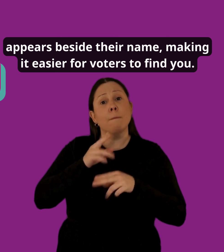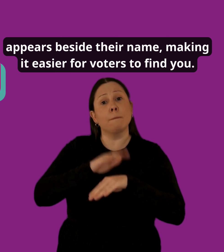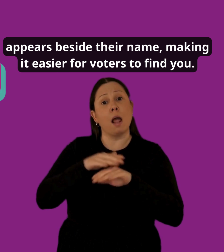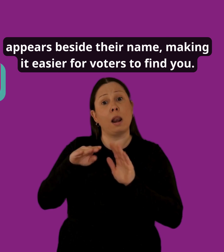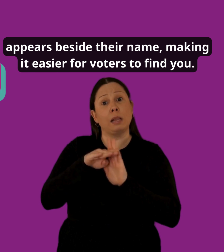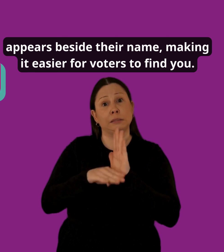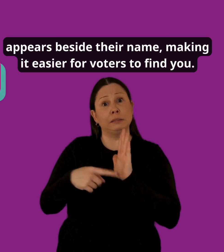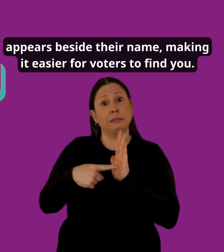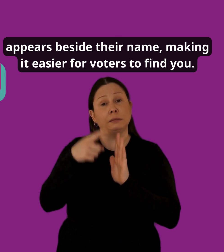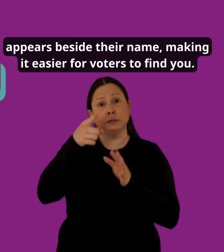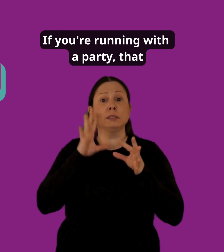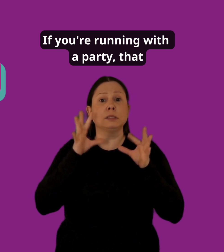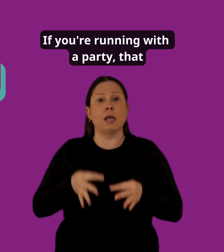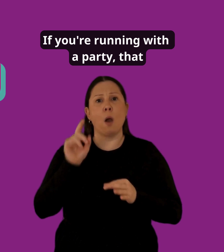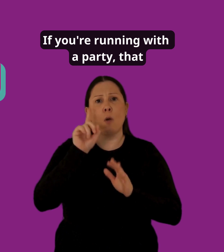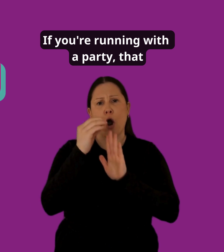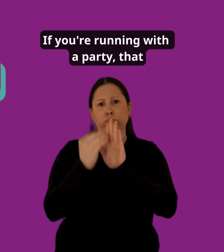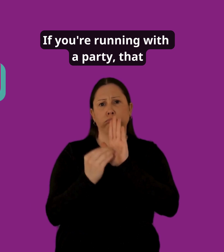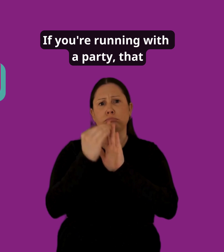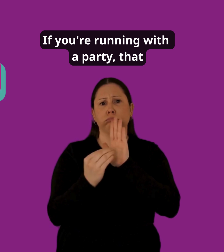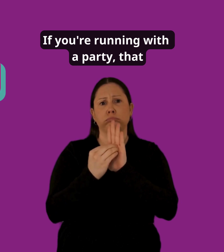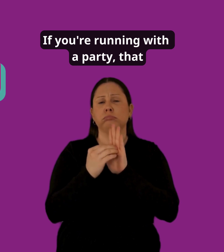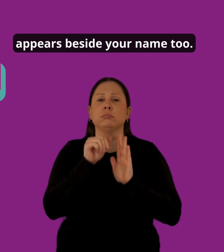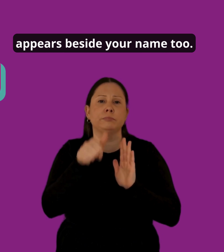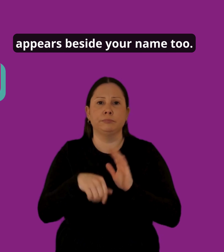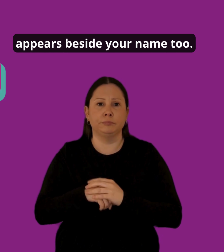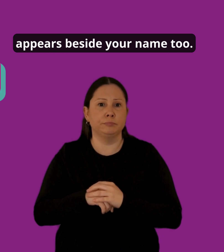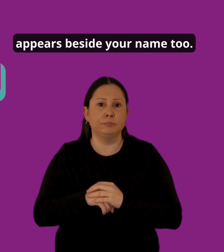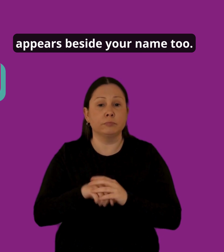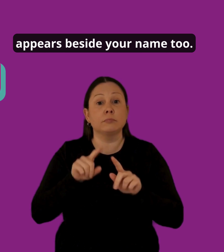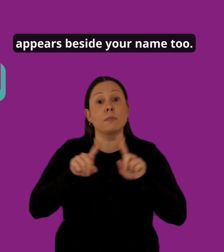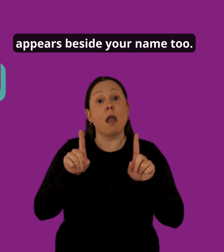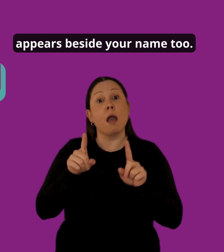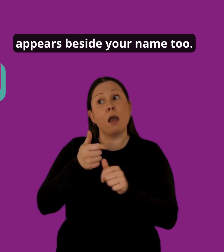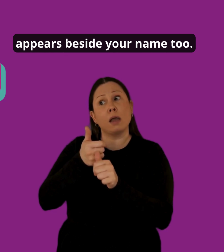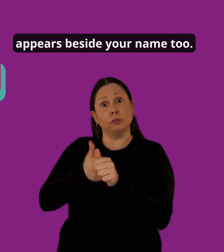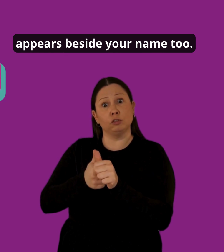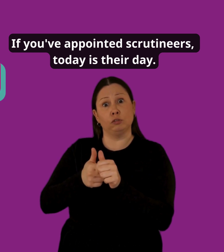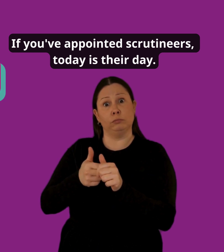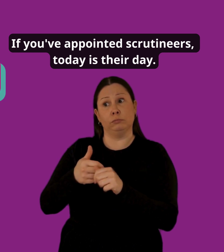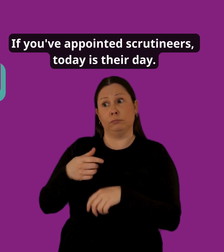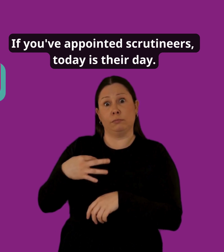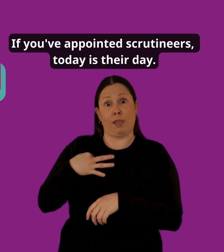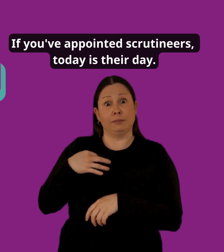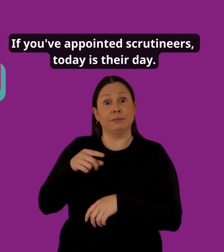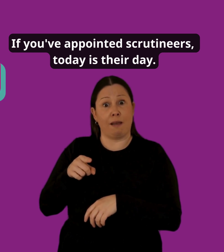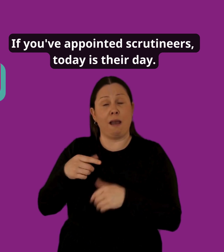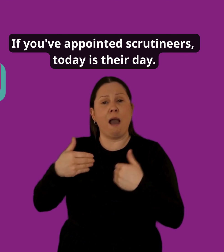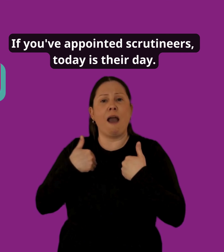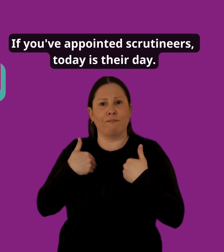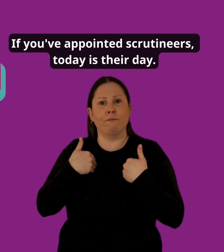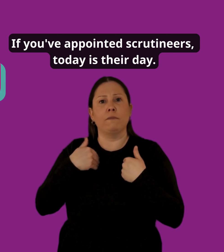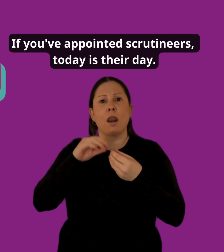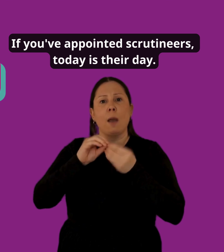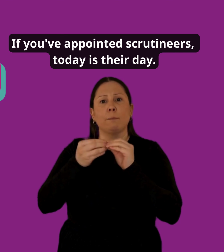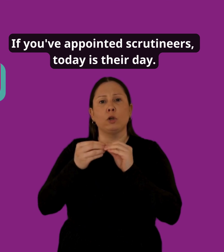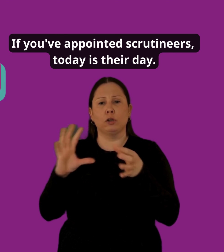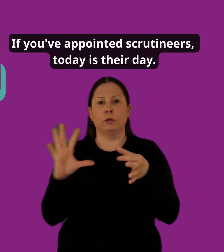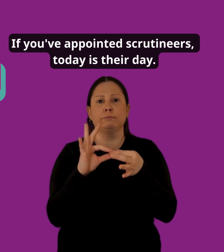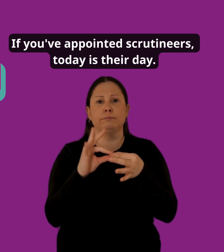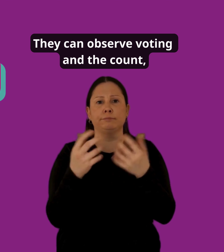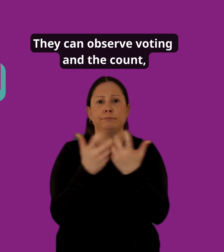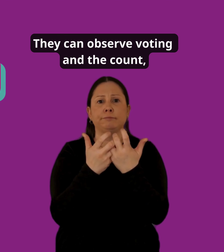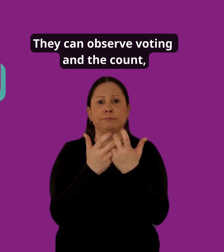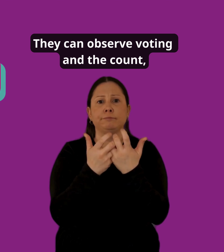making it easier for voters to find you. If you're running with a party, that appears beside your name too. If you've appointed scrutineers, today is